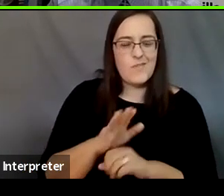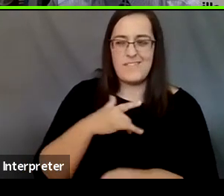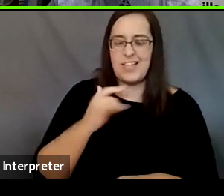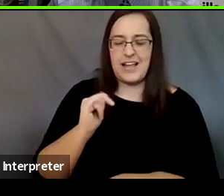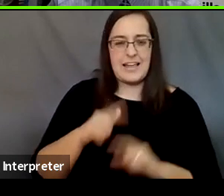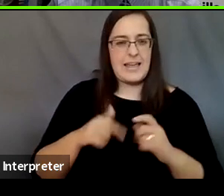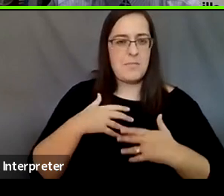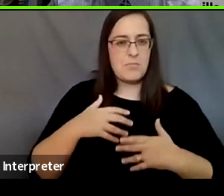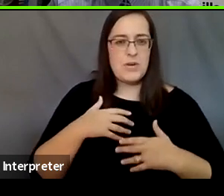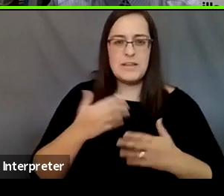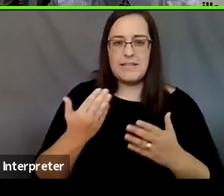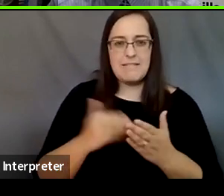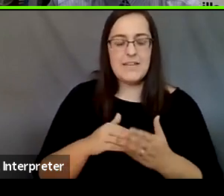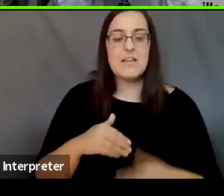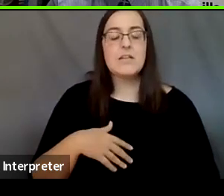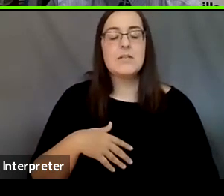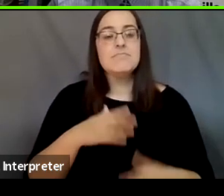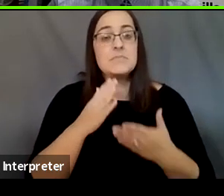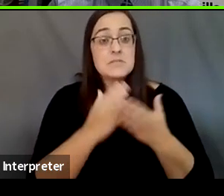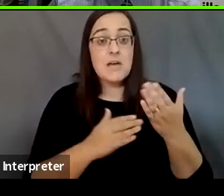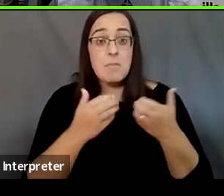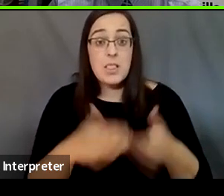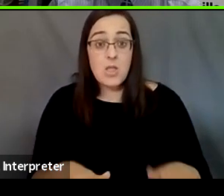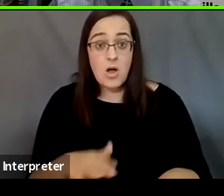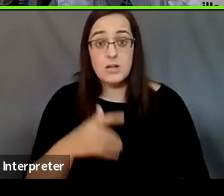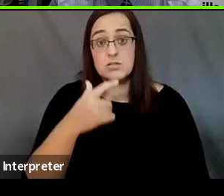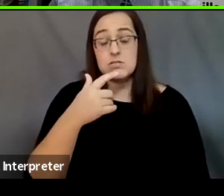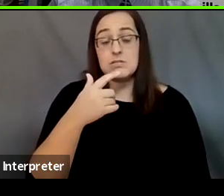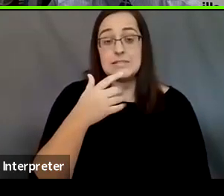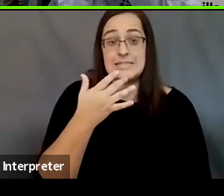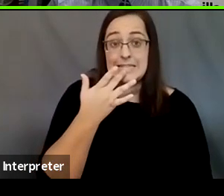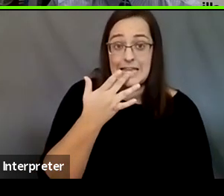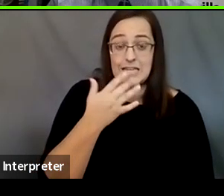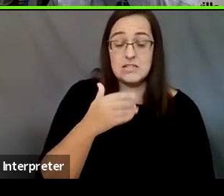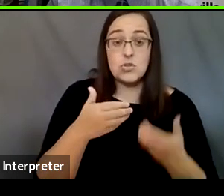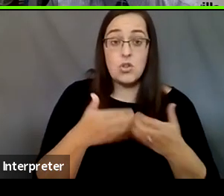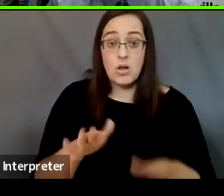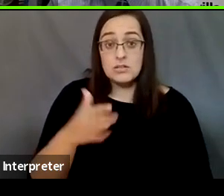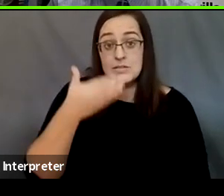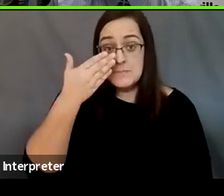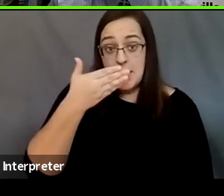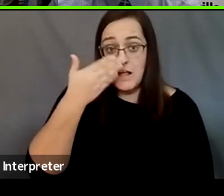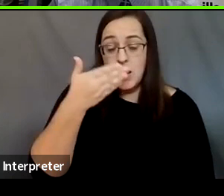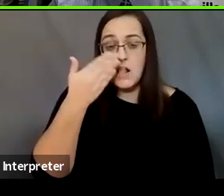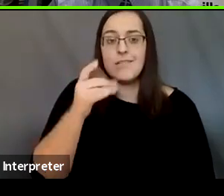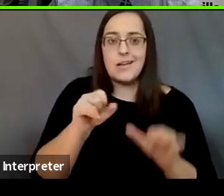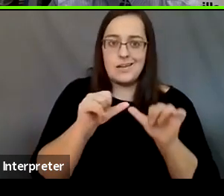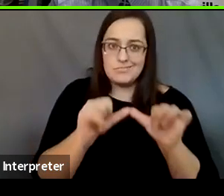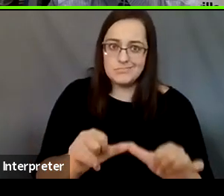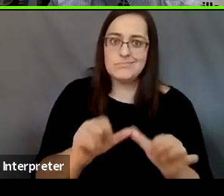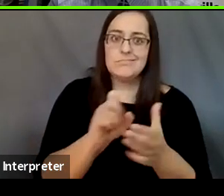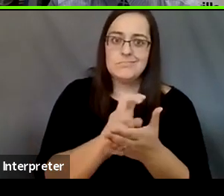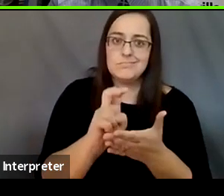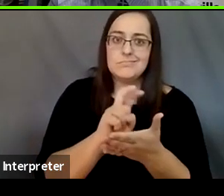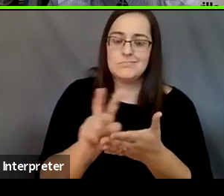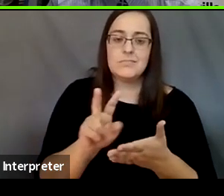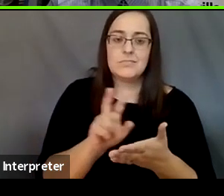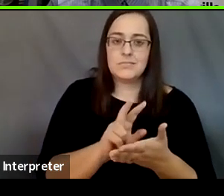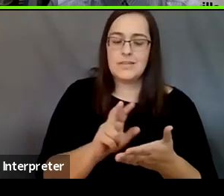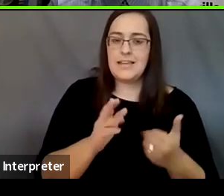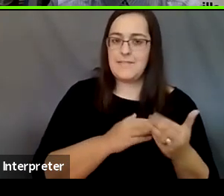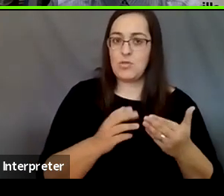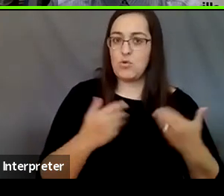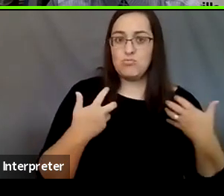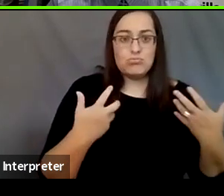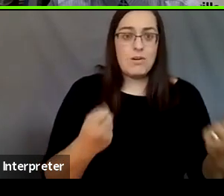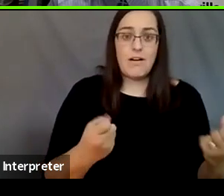that lost their sense of taste or smell, that can persist for weeks too. So those are the two most common things I've heard from people who have